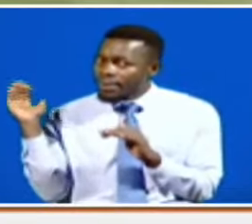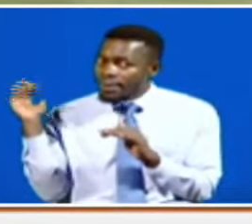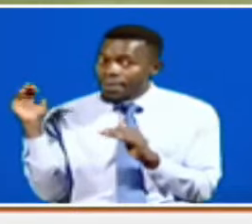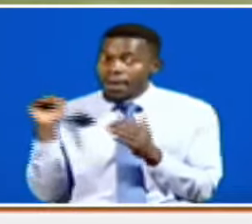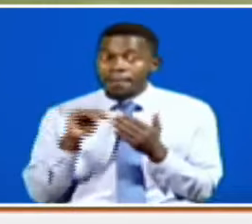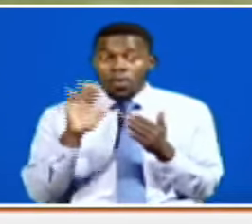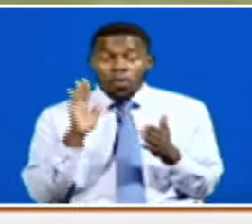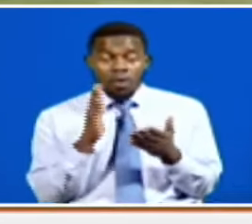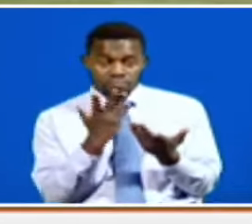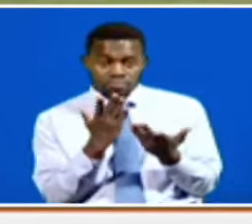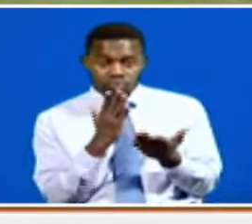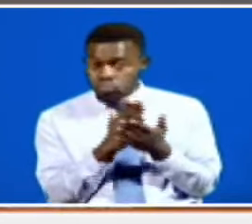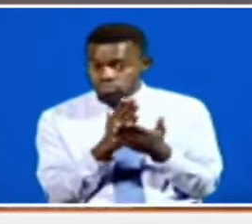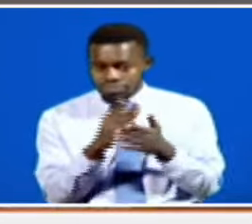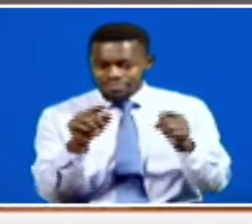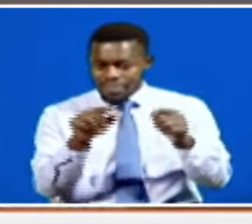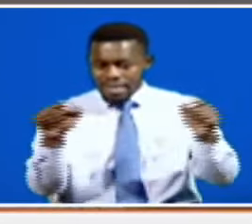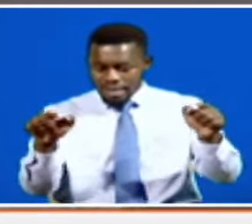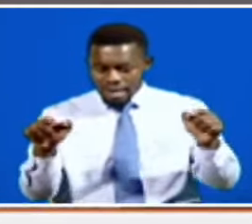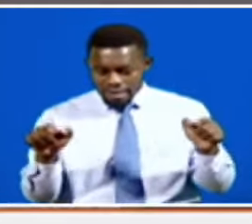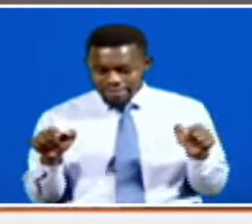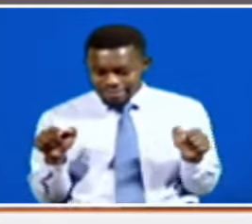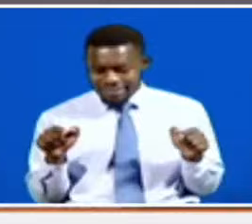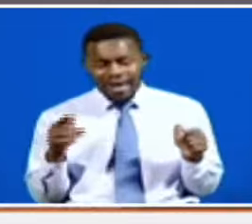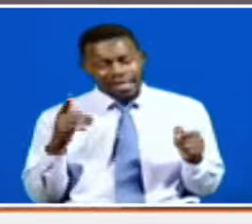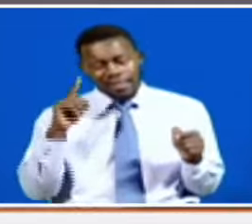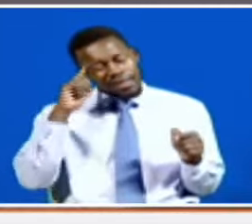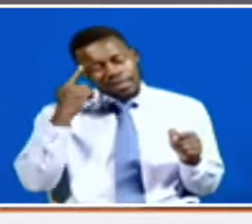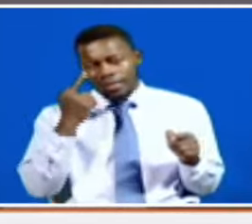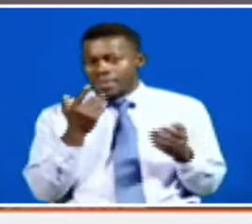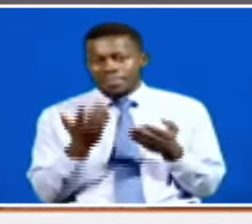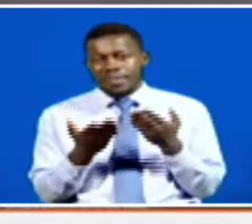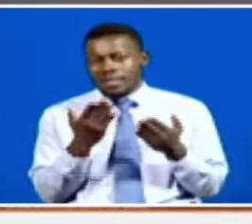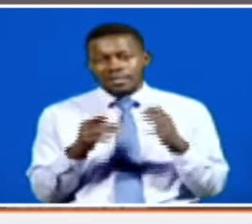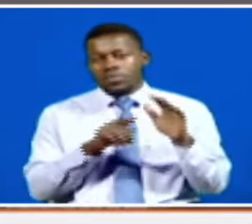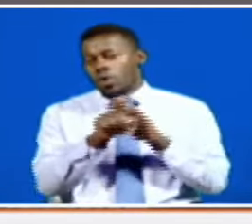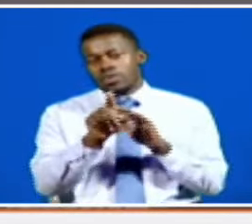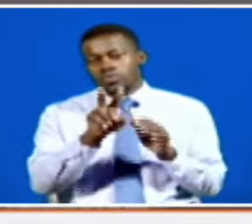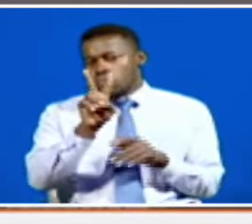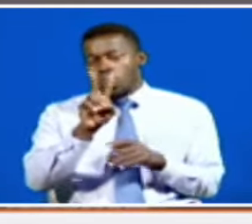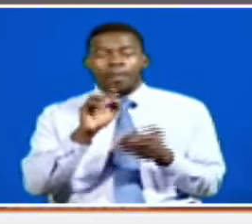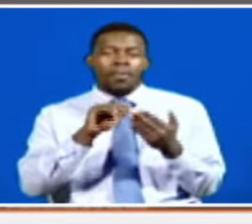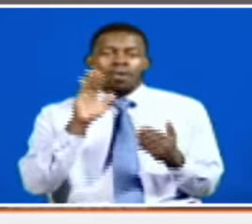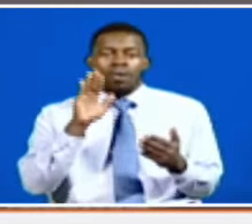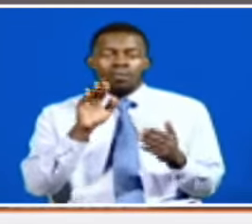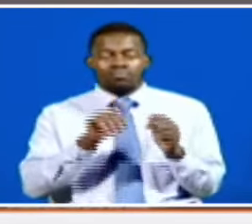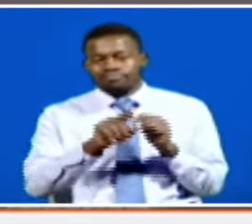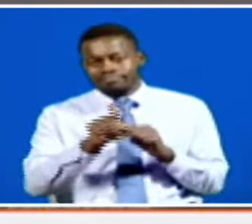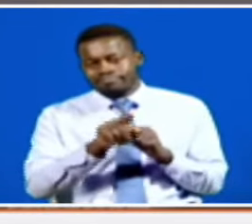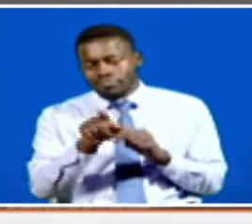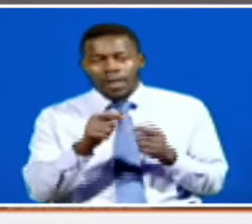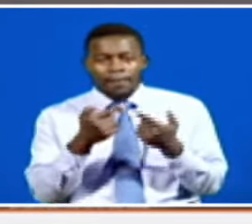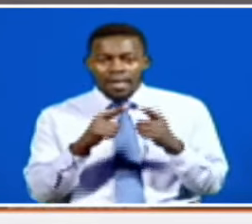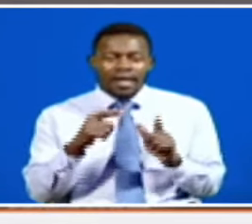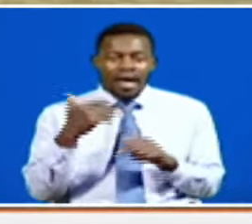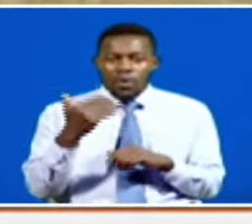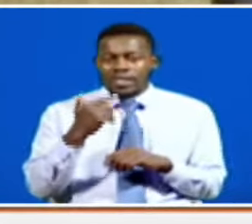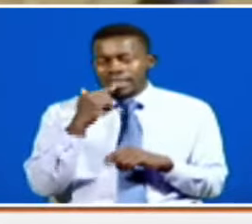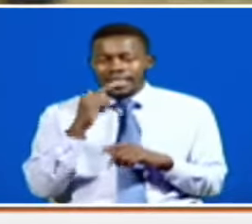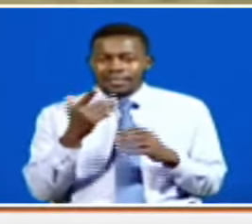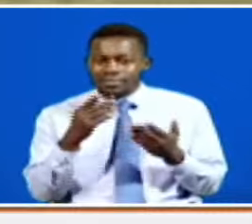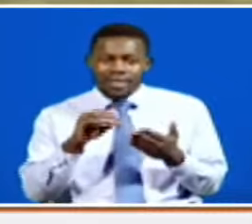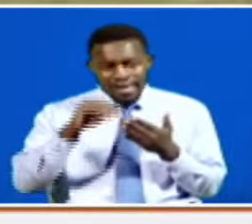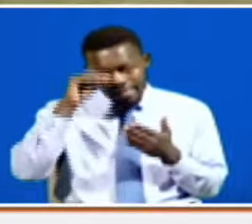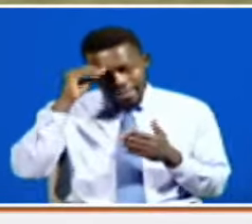Despite the penalty, I think they could have even scored two or more goals. But as I always say, they are kids, they're still